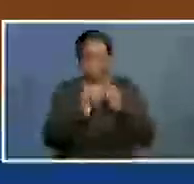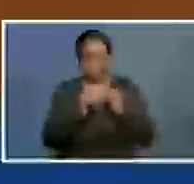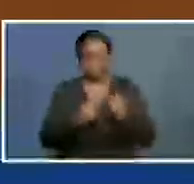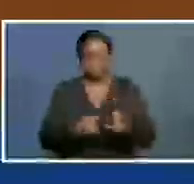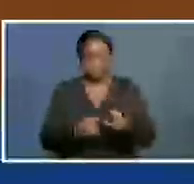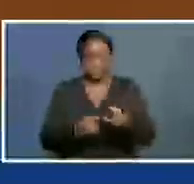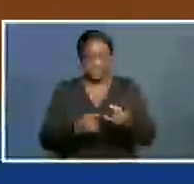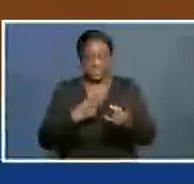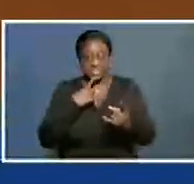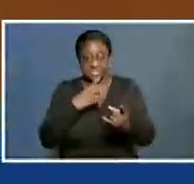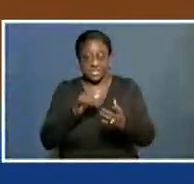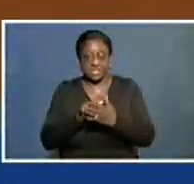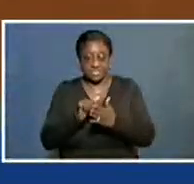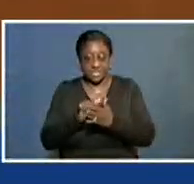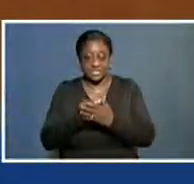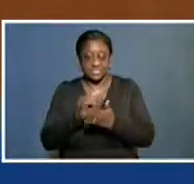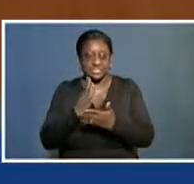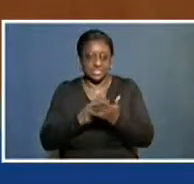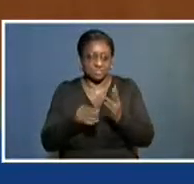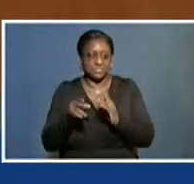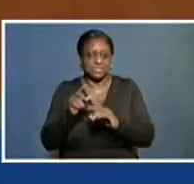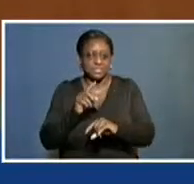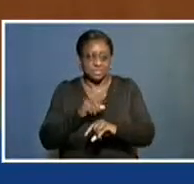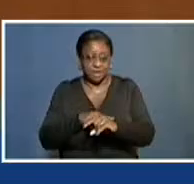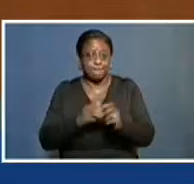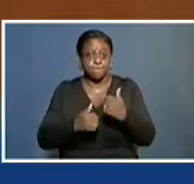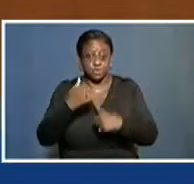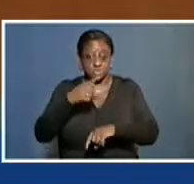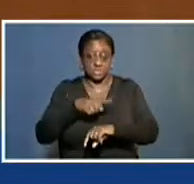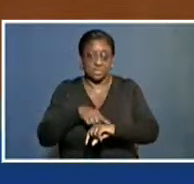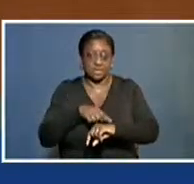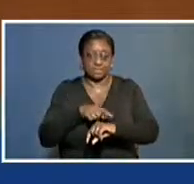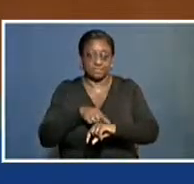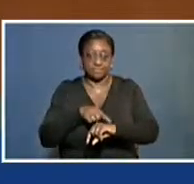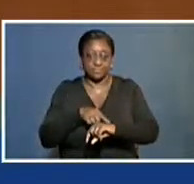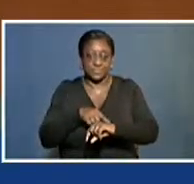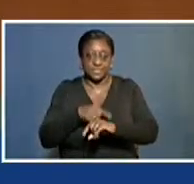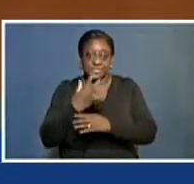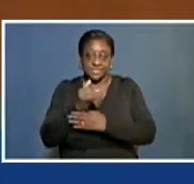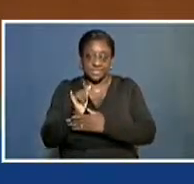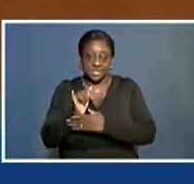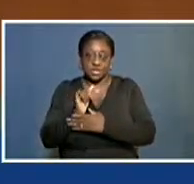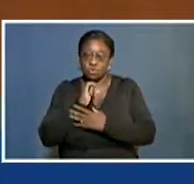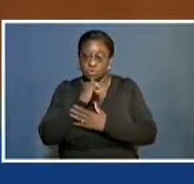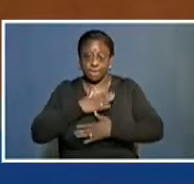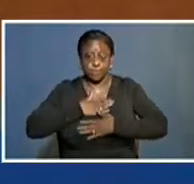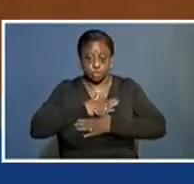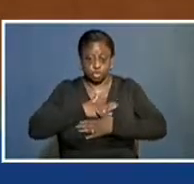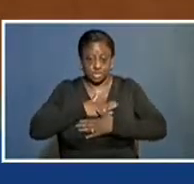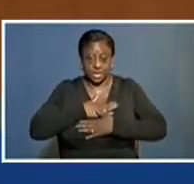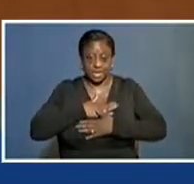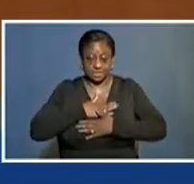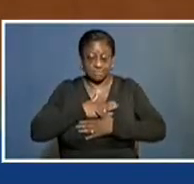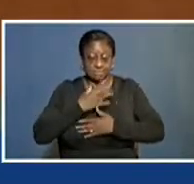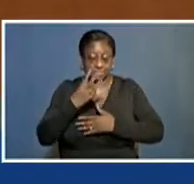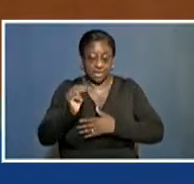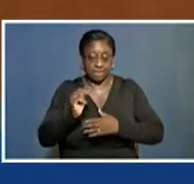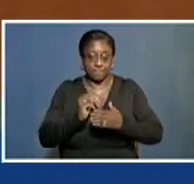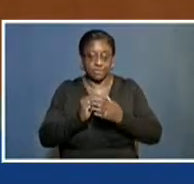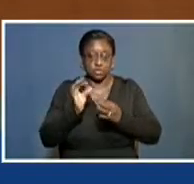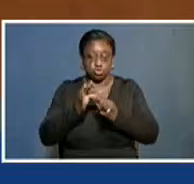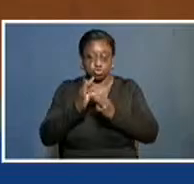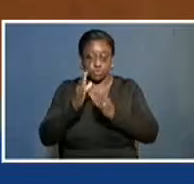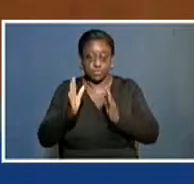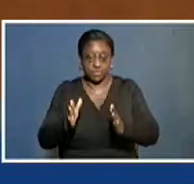Sometimes people take straw vendors for granted. Not sometimes, most of the time. They take us for granted. But like I always just tell people,